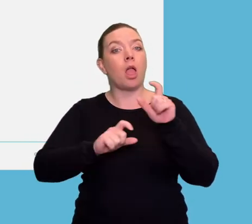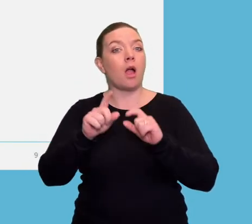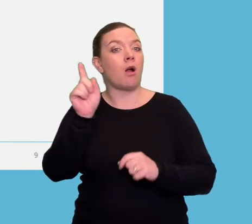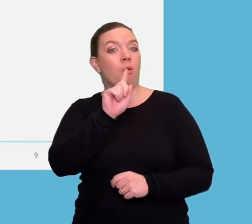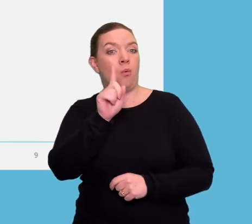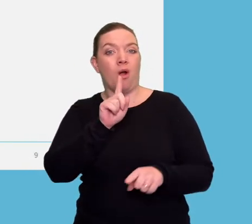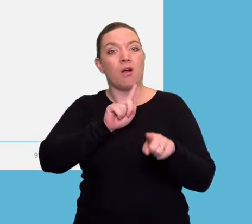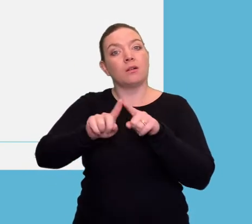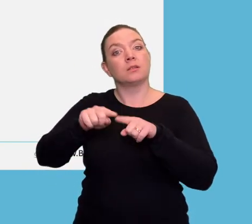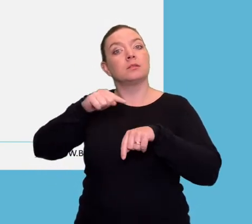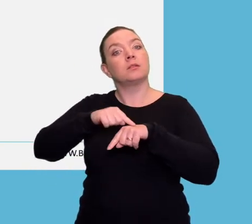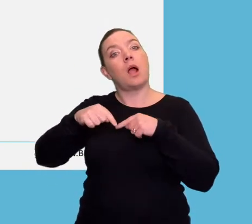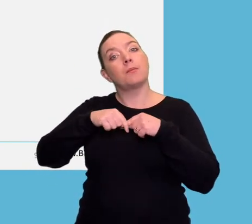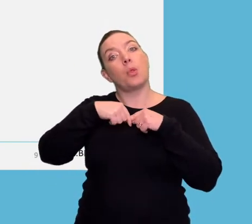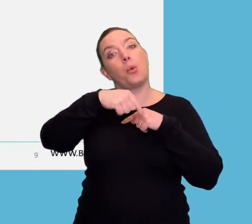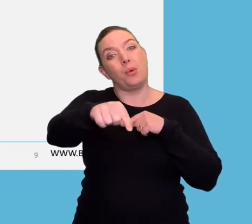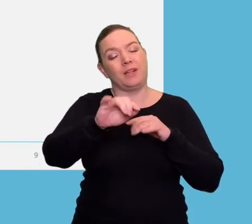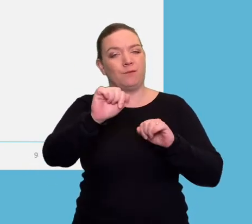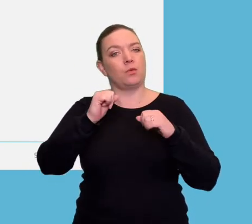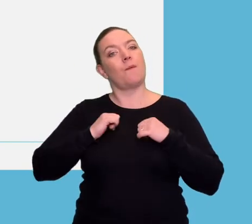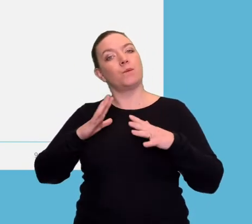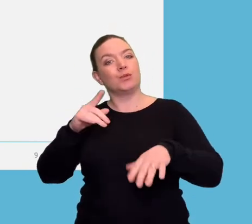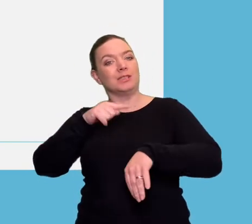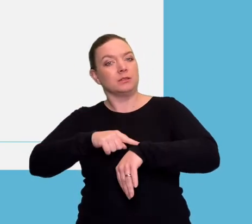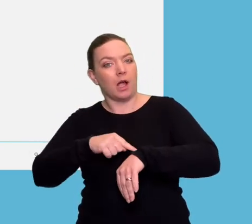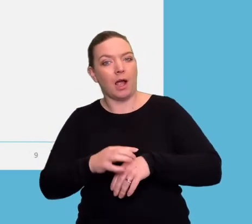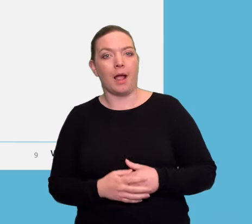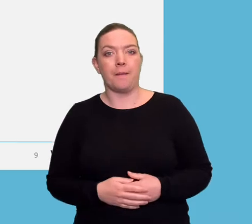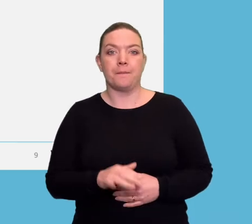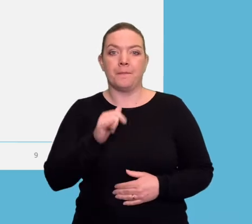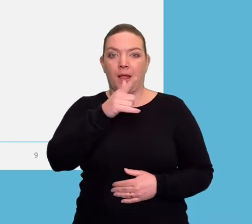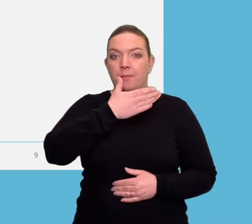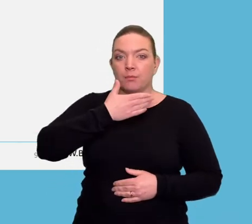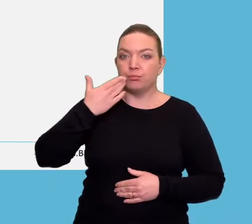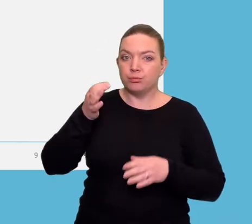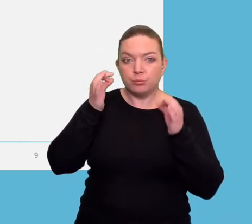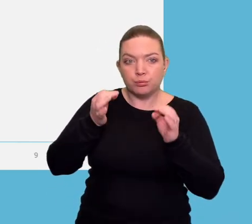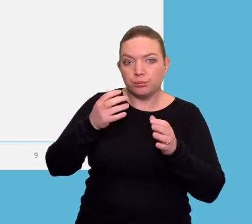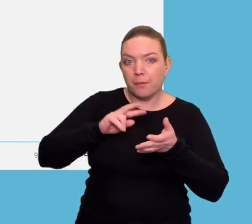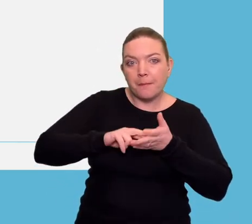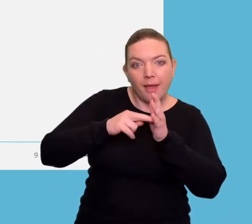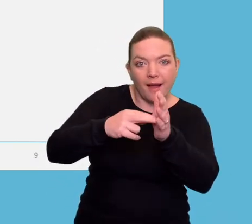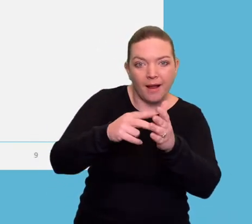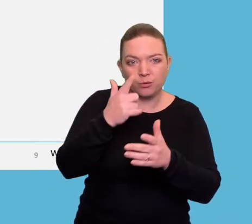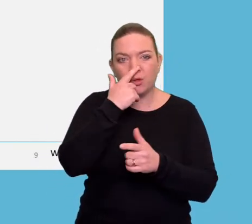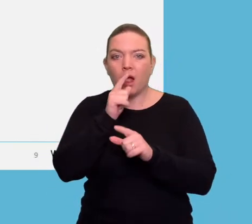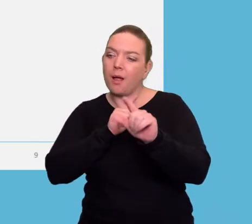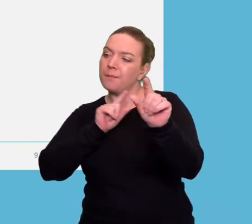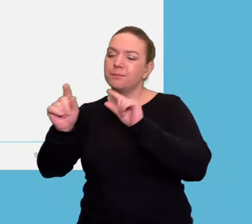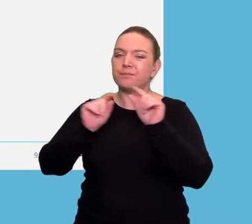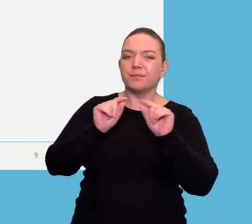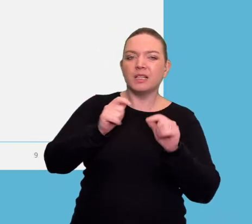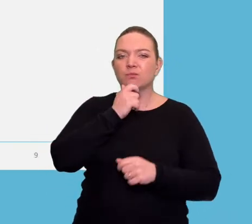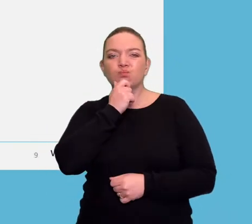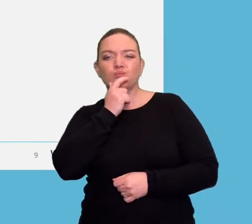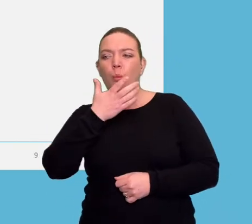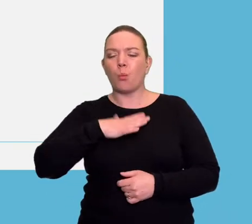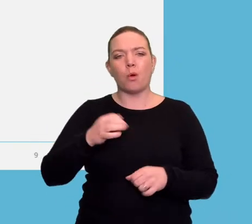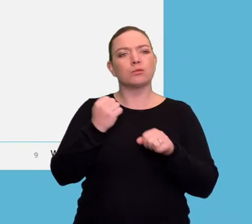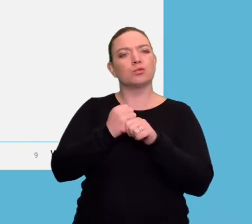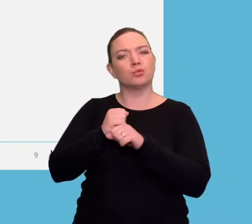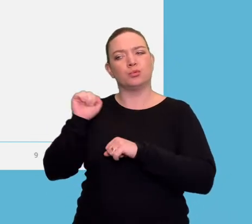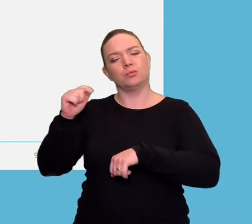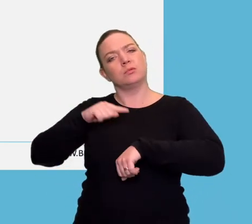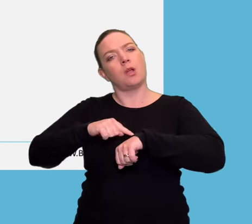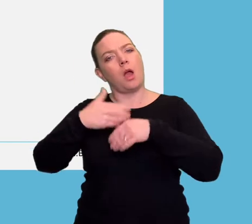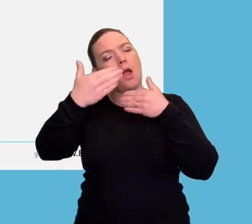time. So this is where you don't have anything in particular planned out, and you can kind of pick and choose what it is that you'd like to do in that designated time.